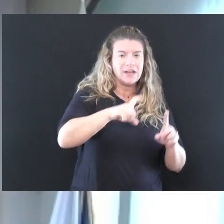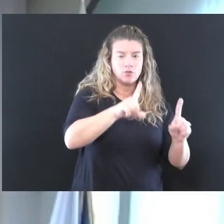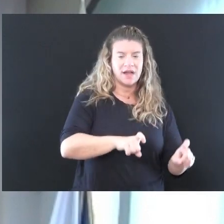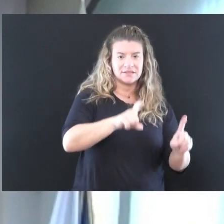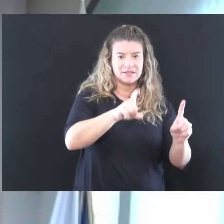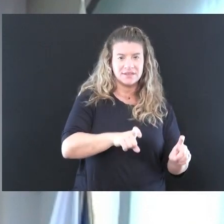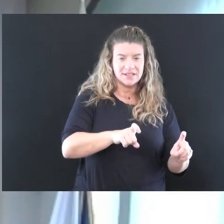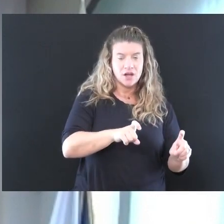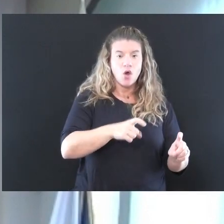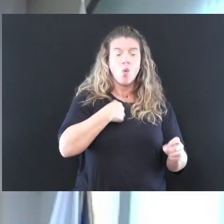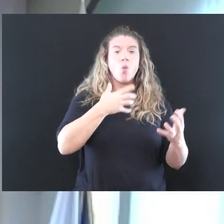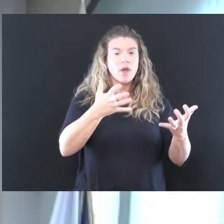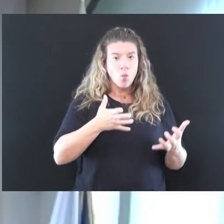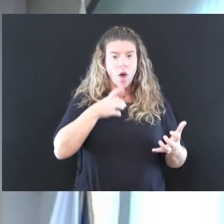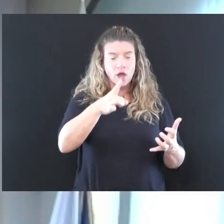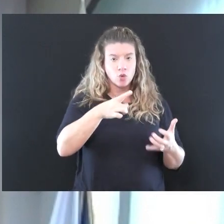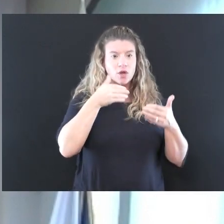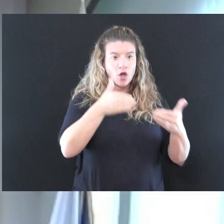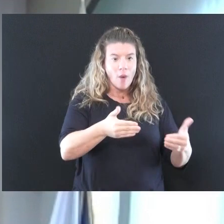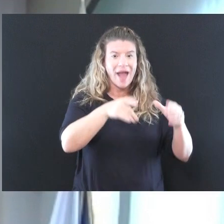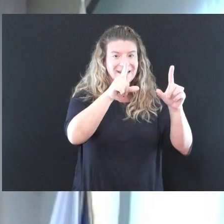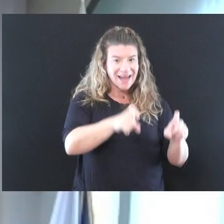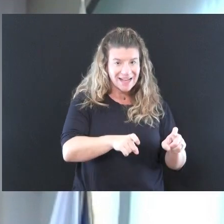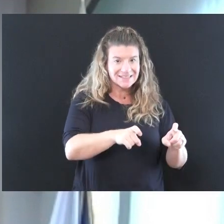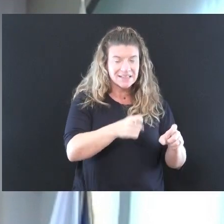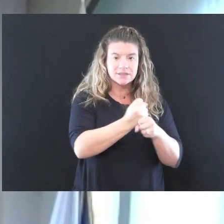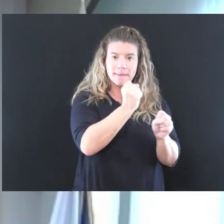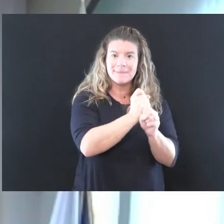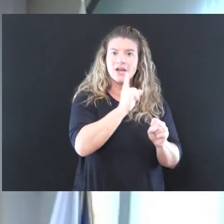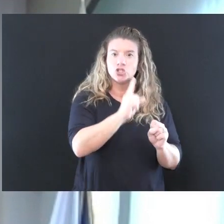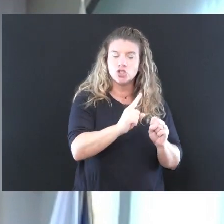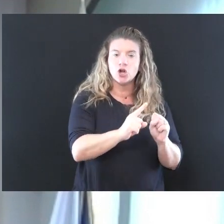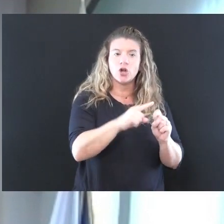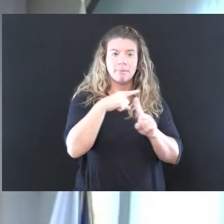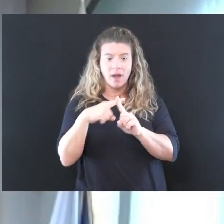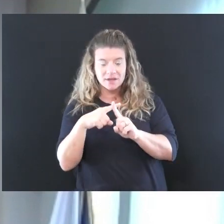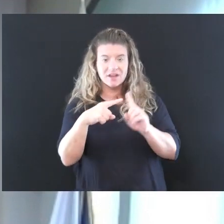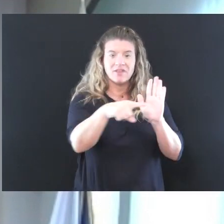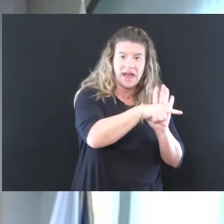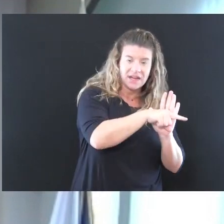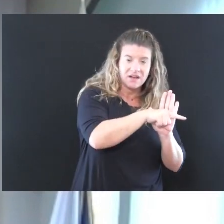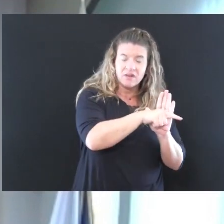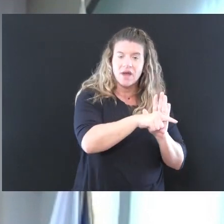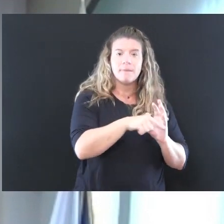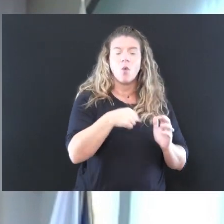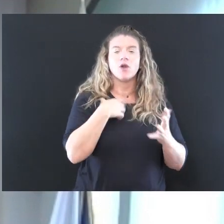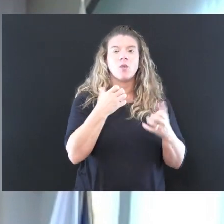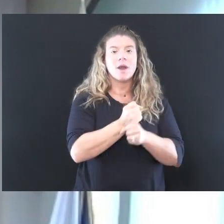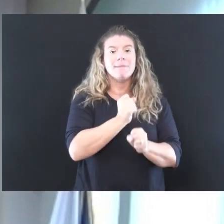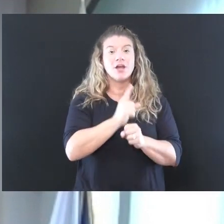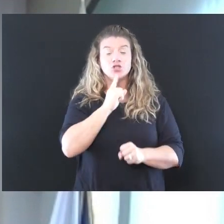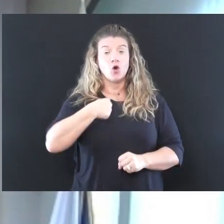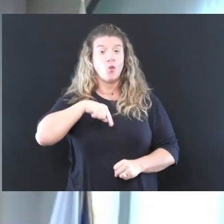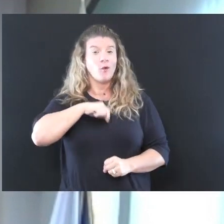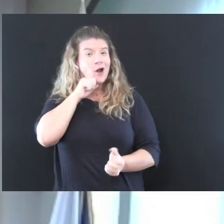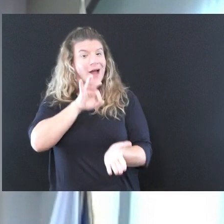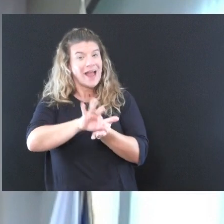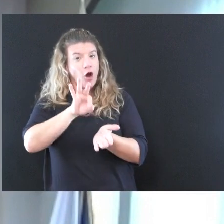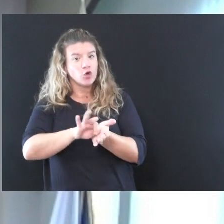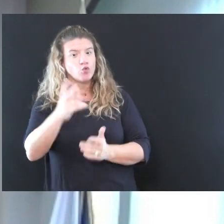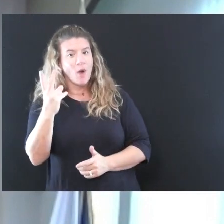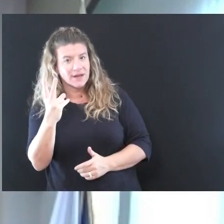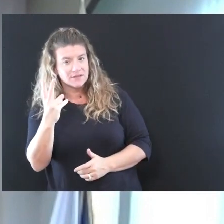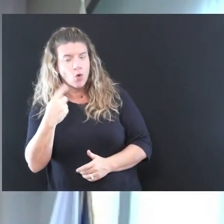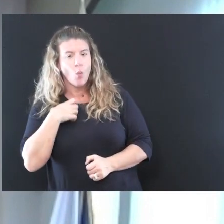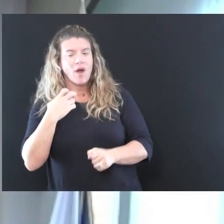that those duplicates are not counted over and over again. And we have gotten to the point where we, now that we have pulled those out, and we'll